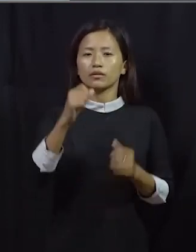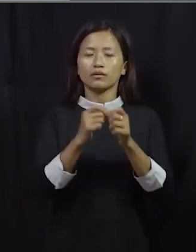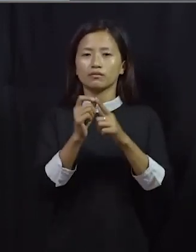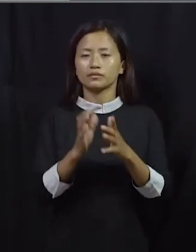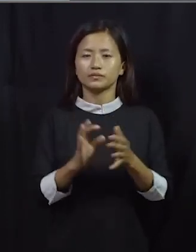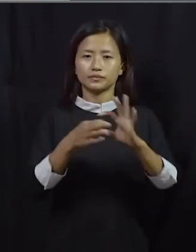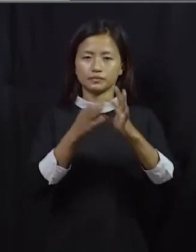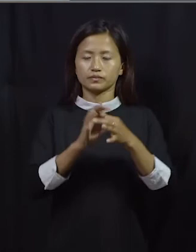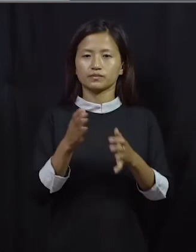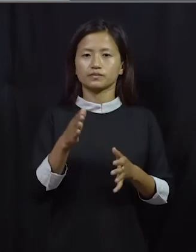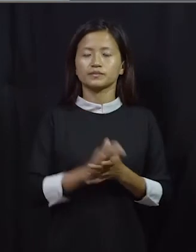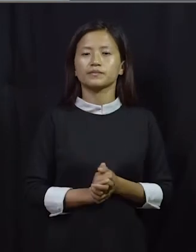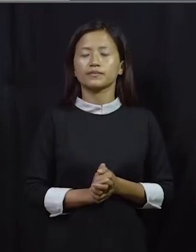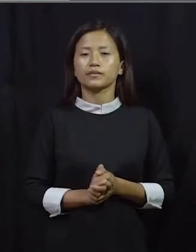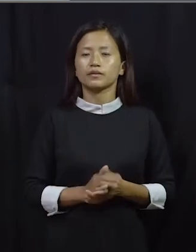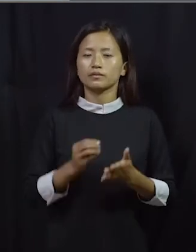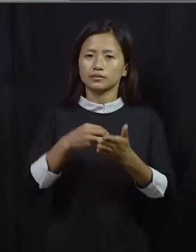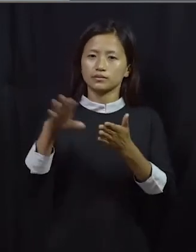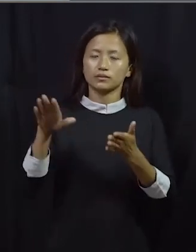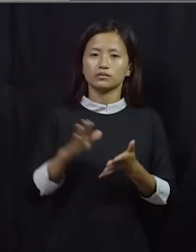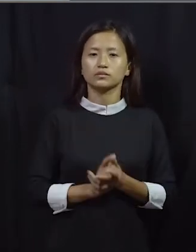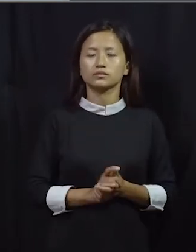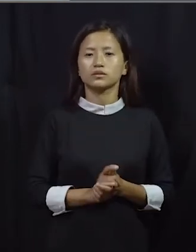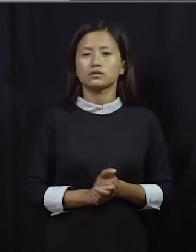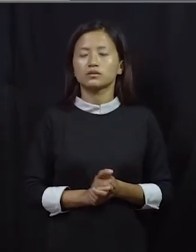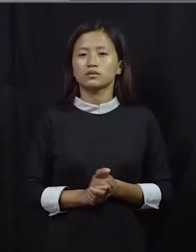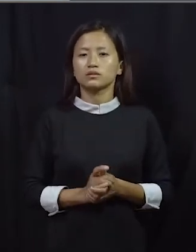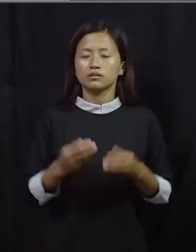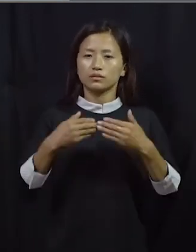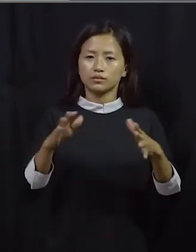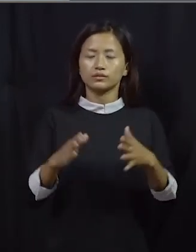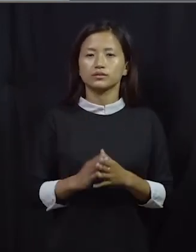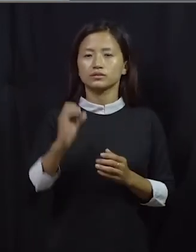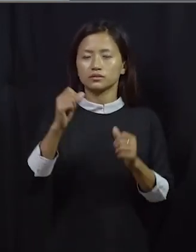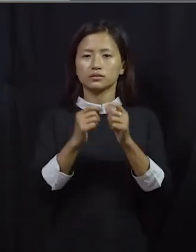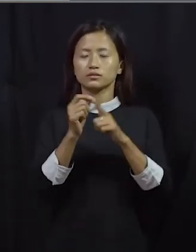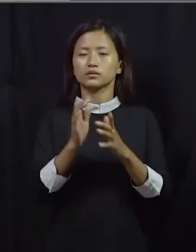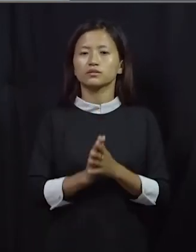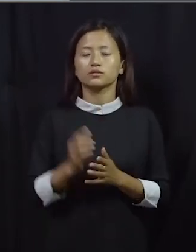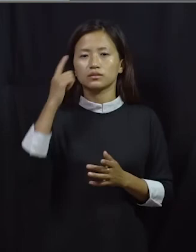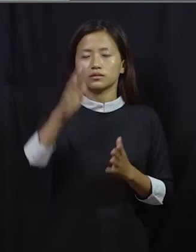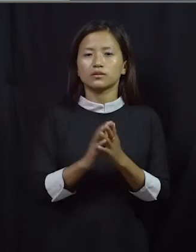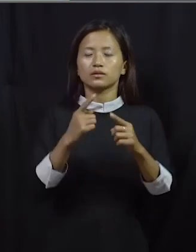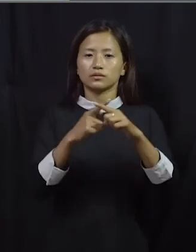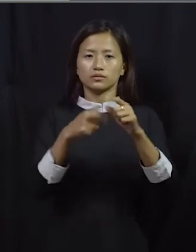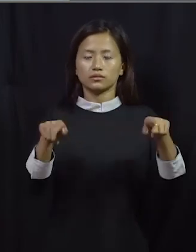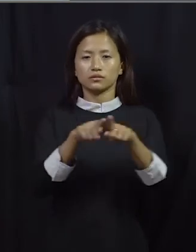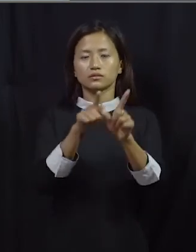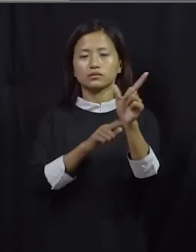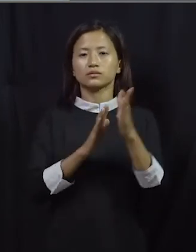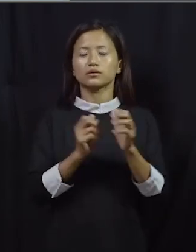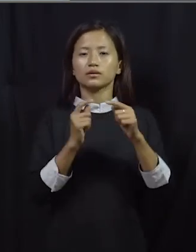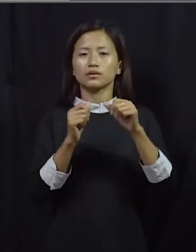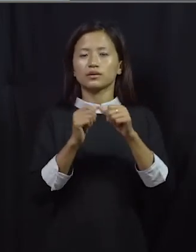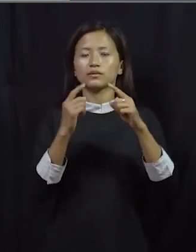partner. Therefore, these are deducted. So, opening capital for X and Y is A